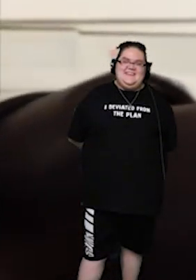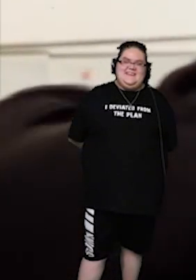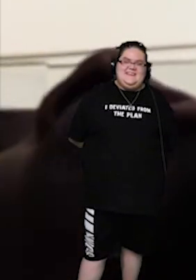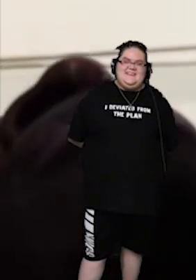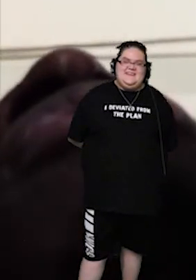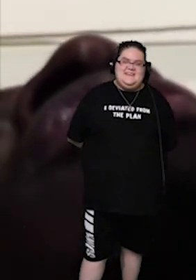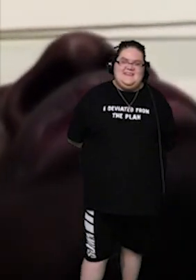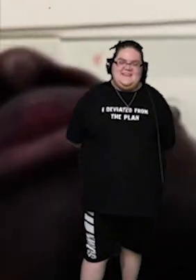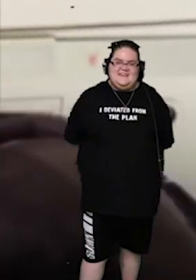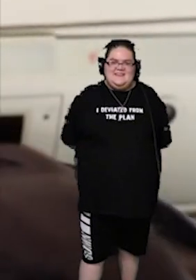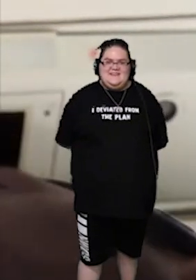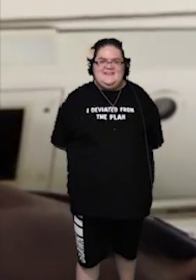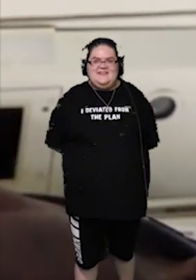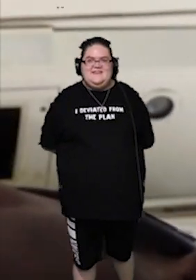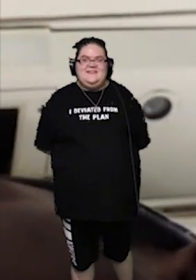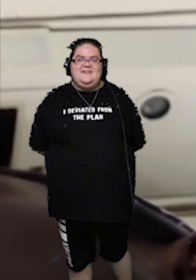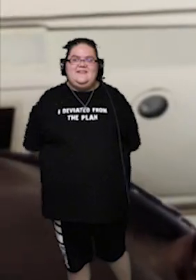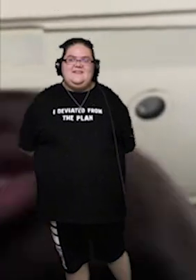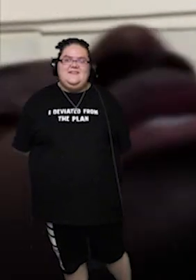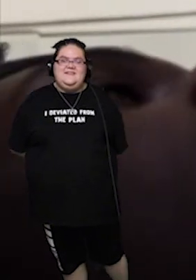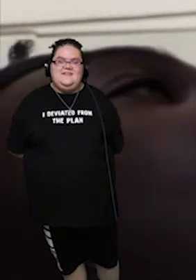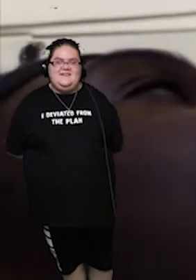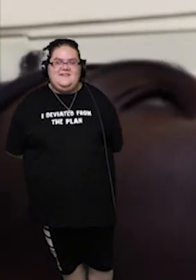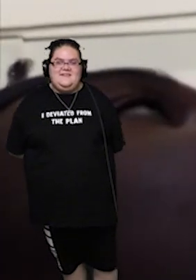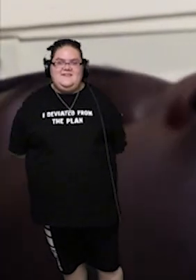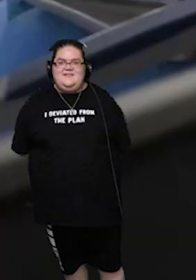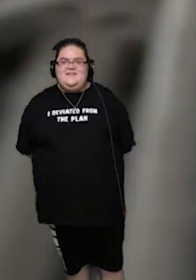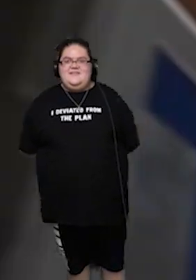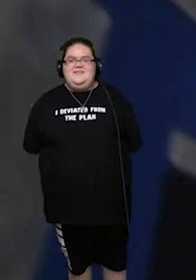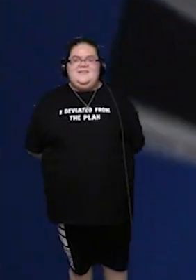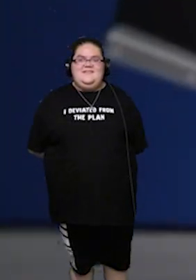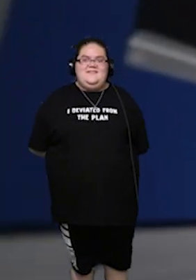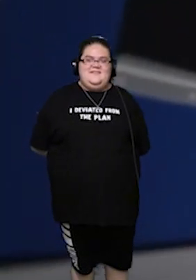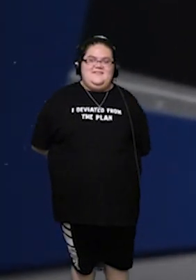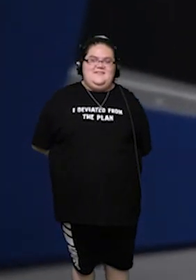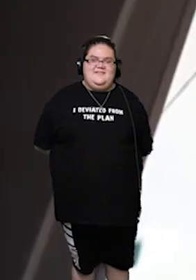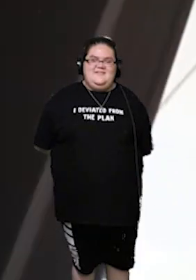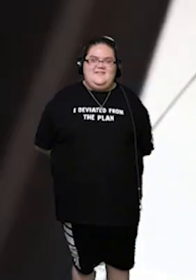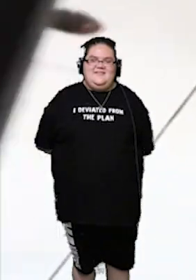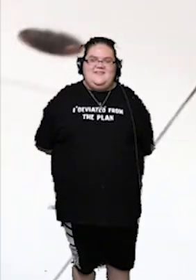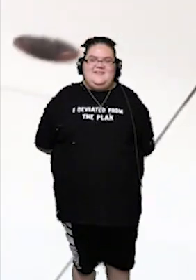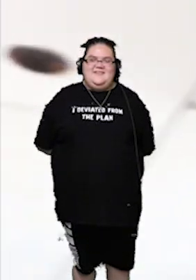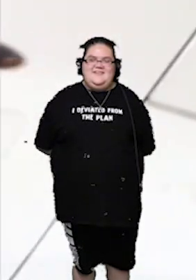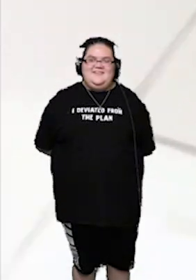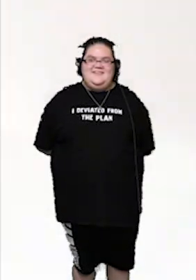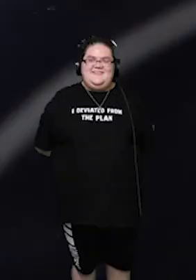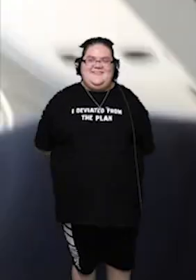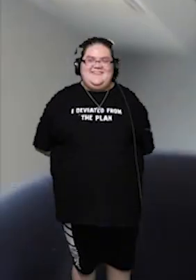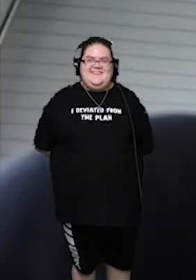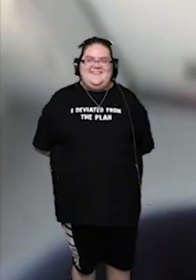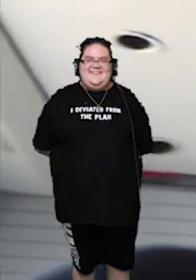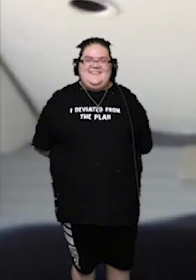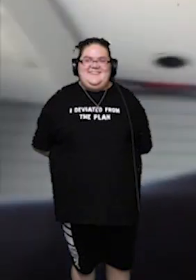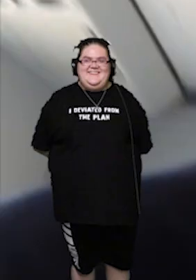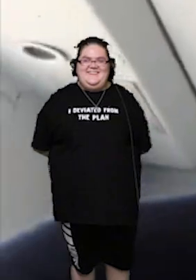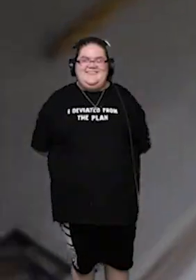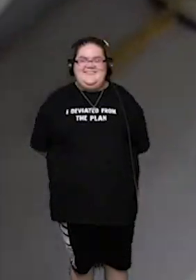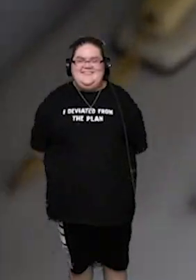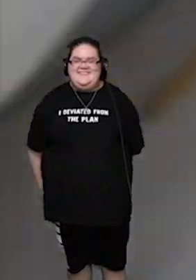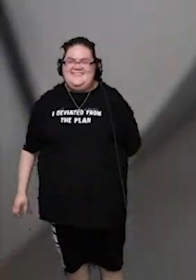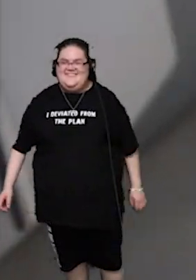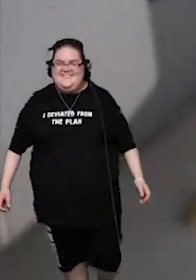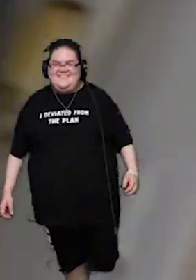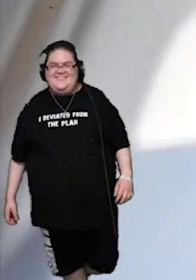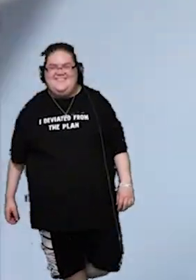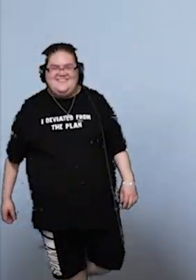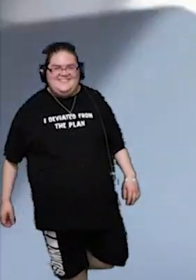JJ were screaming for hostesses a minute ago. Yeah, wait, did you must have walked past them. Really? Yeah. Bro, they wasn't hiding, by the way. They weren't hiding.